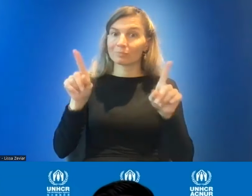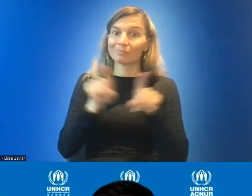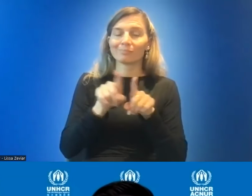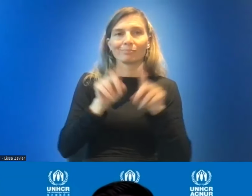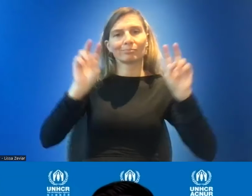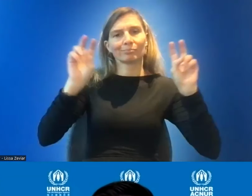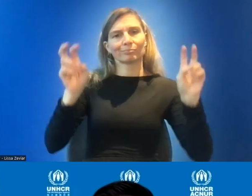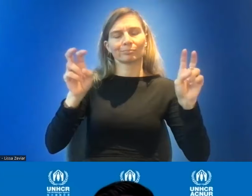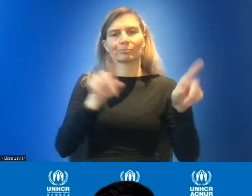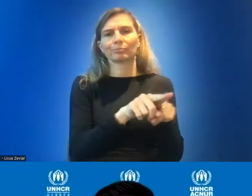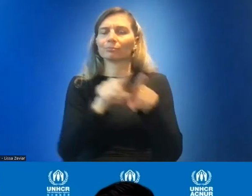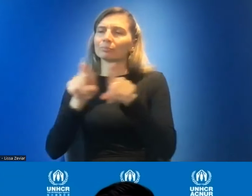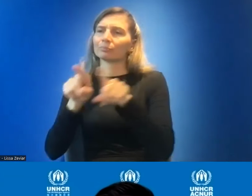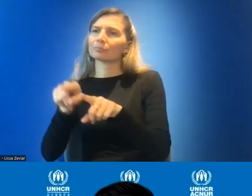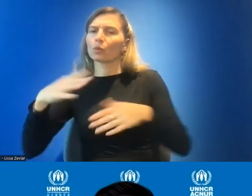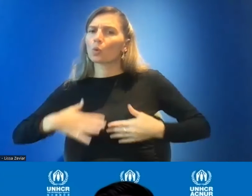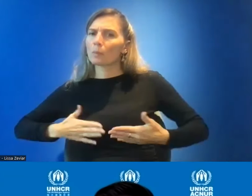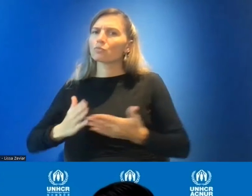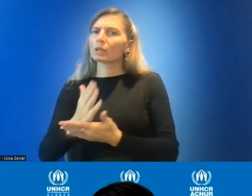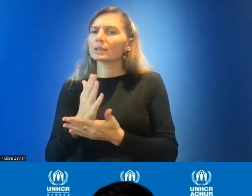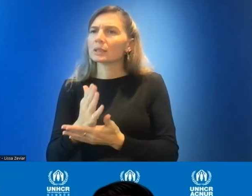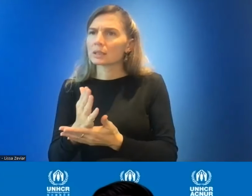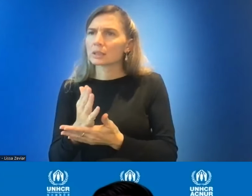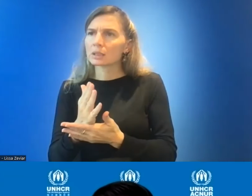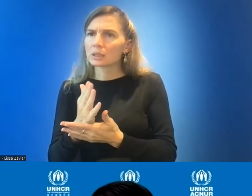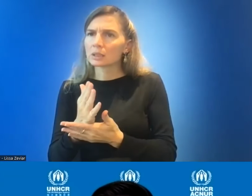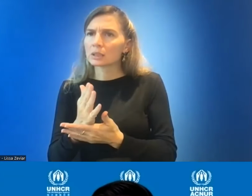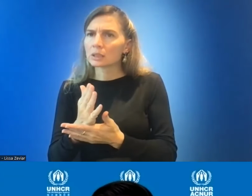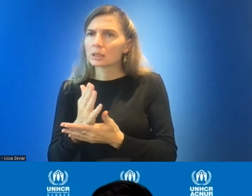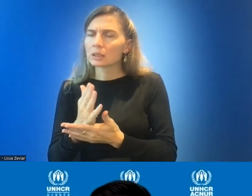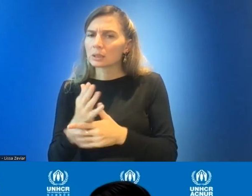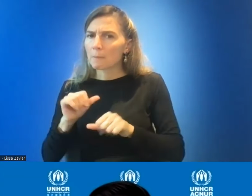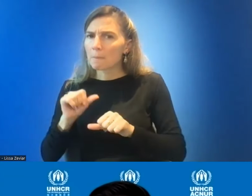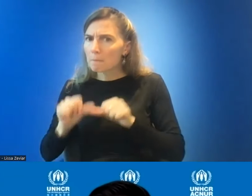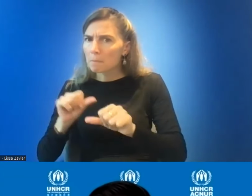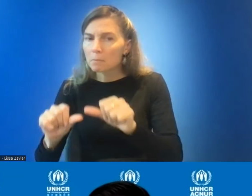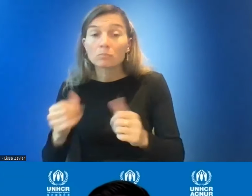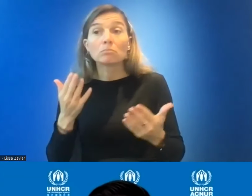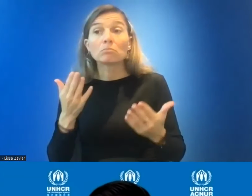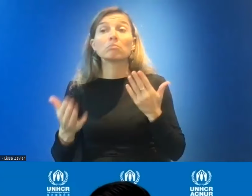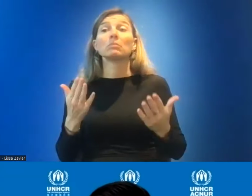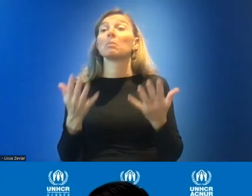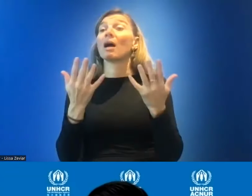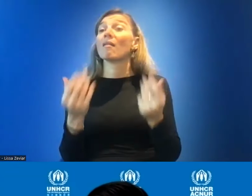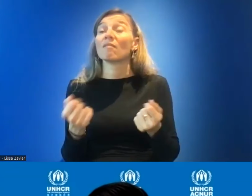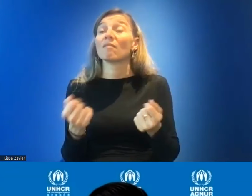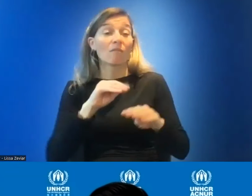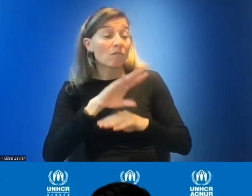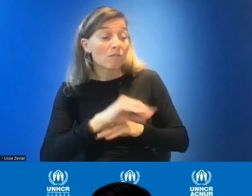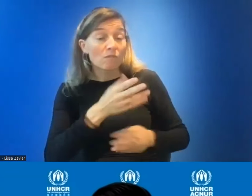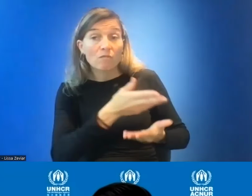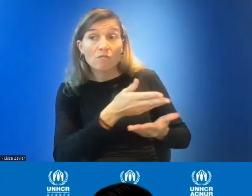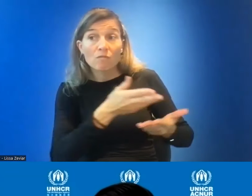be relevant opportunities, as well articles under which these type of issues could